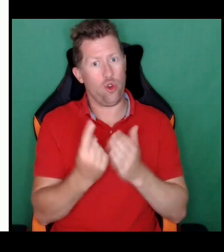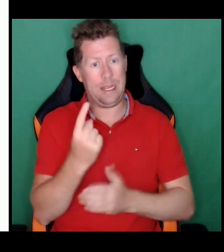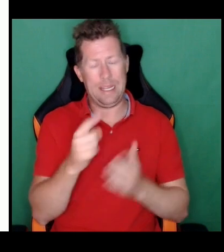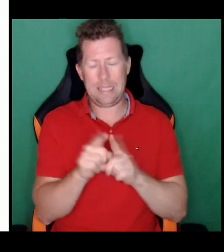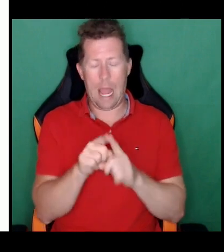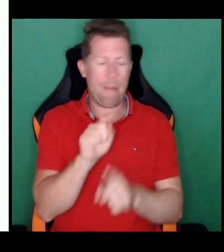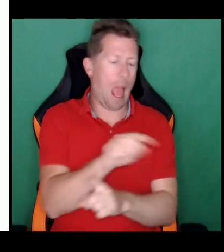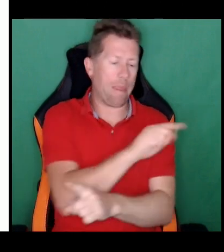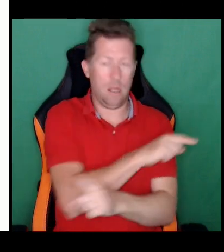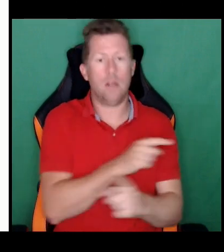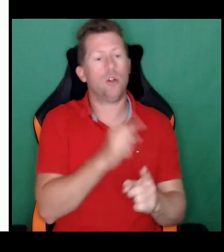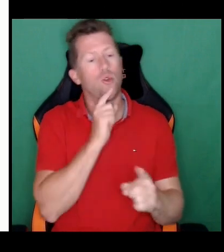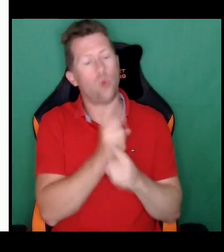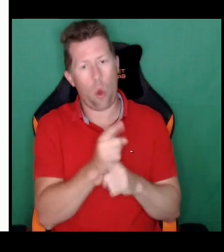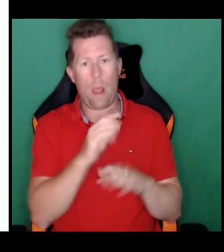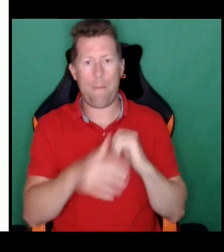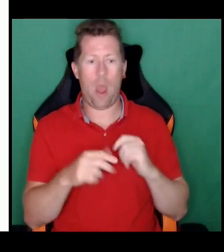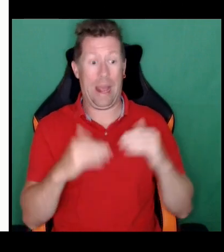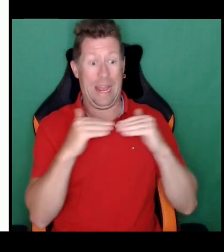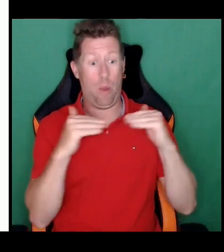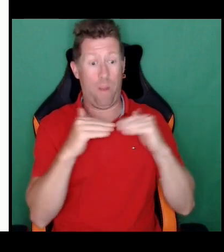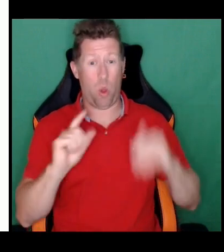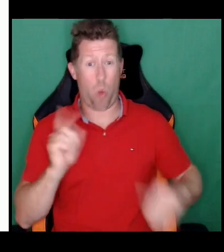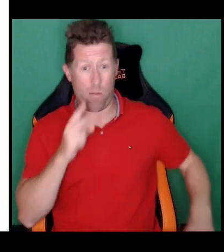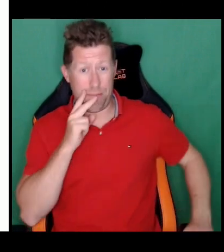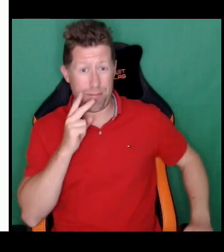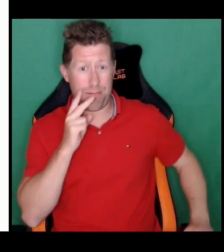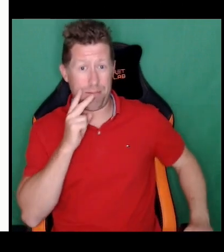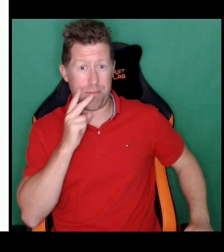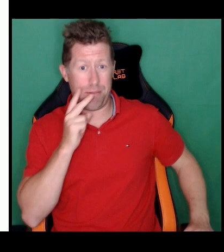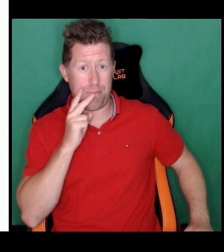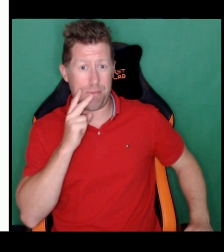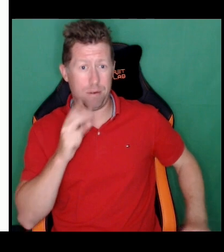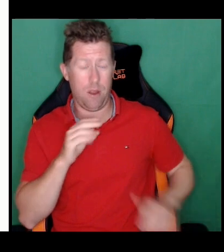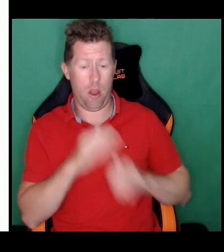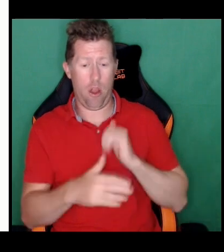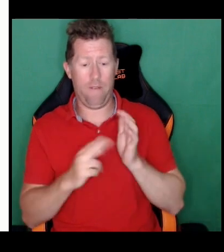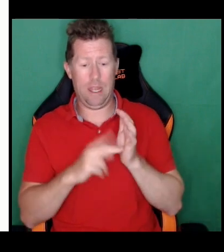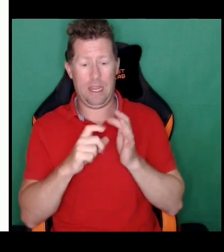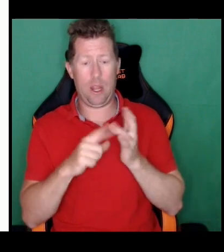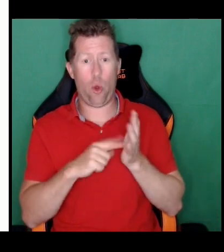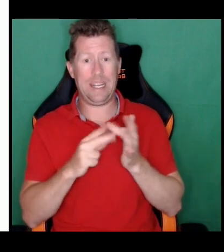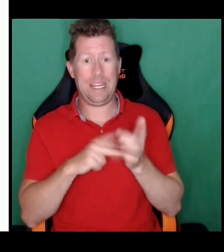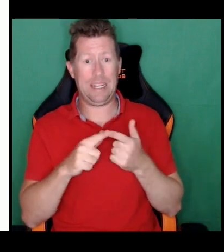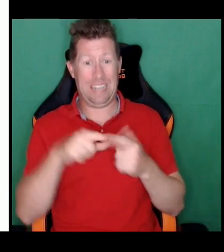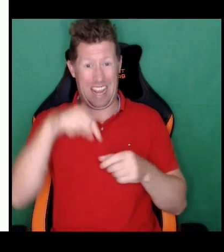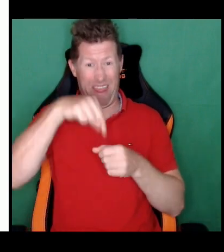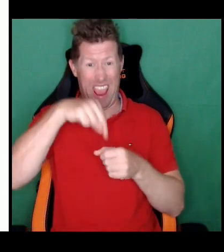segments, to talk about cigarette equivalency when it comes to nicotine in vapes. All